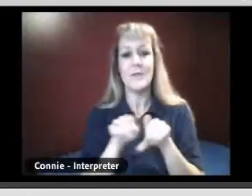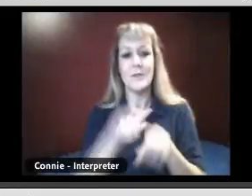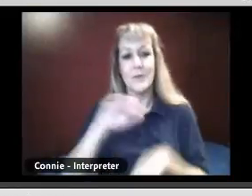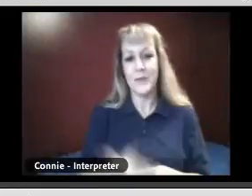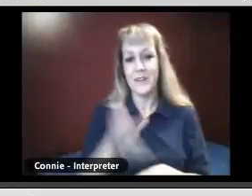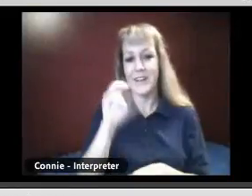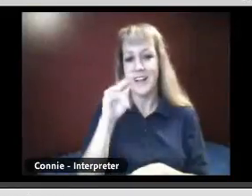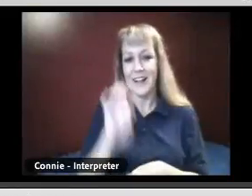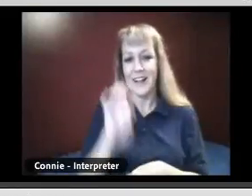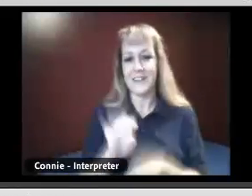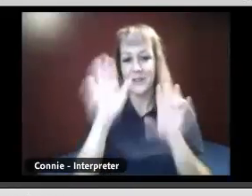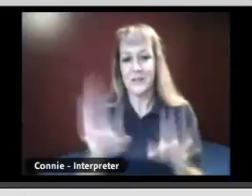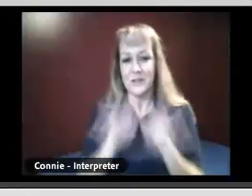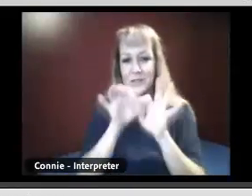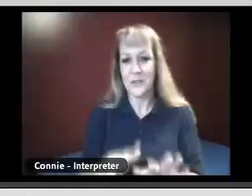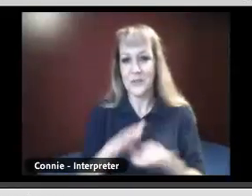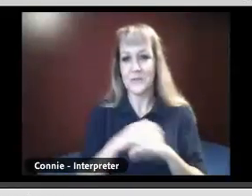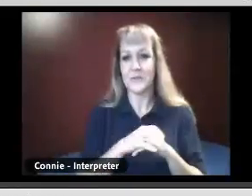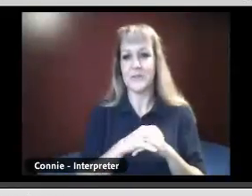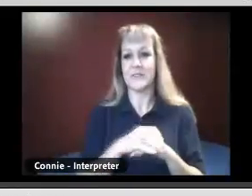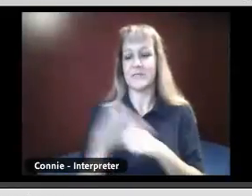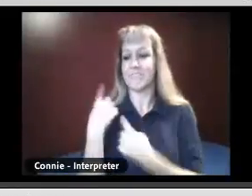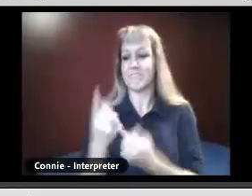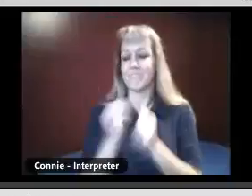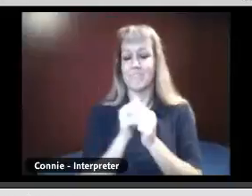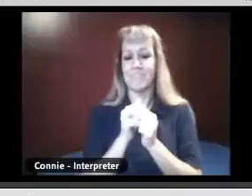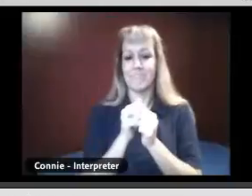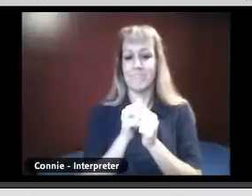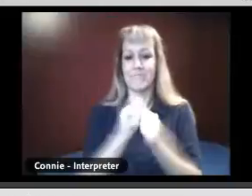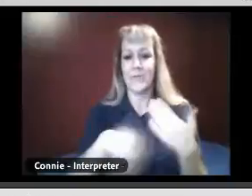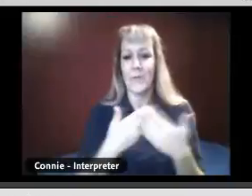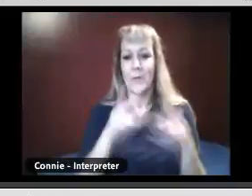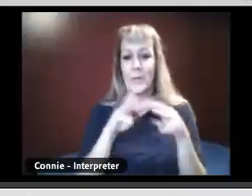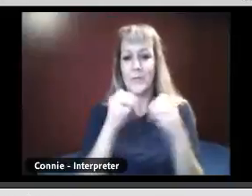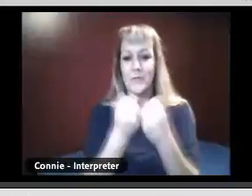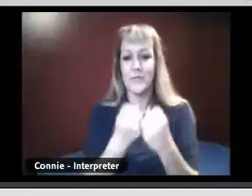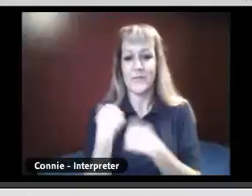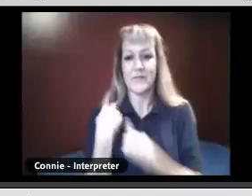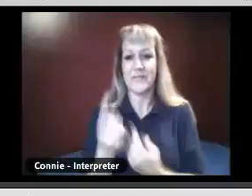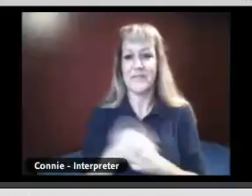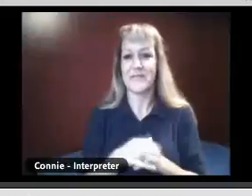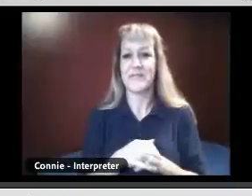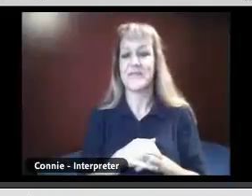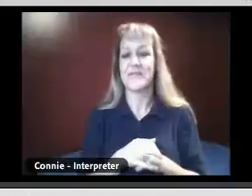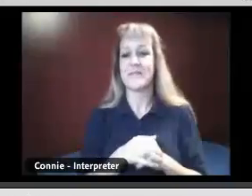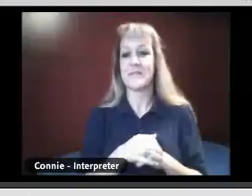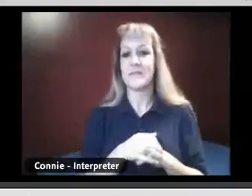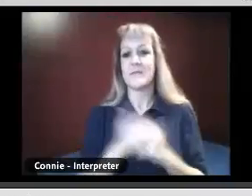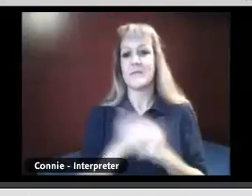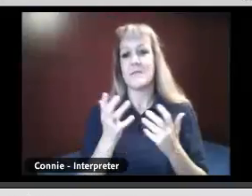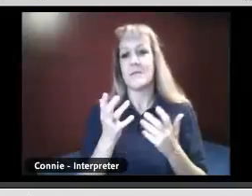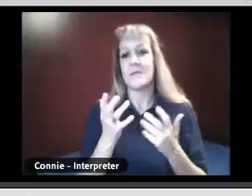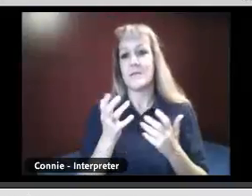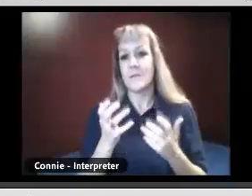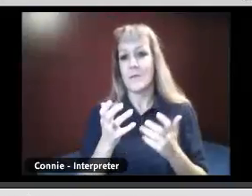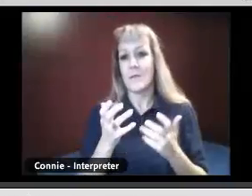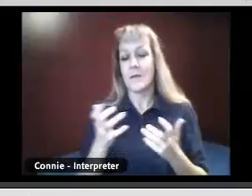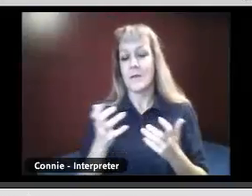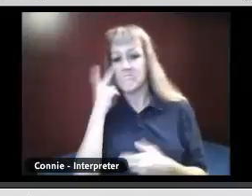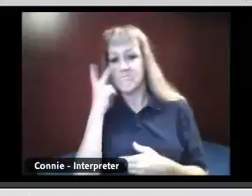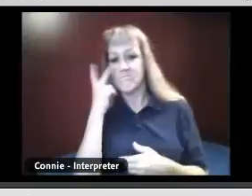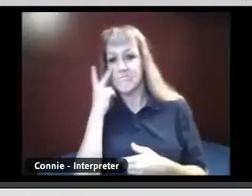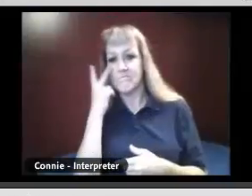wonderful interpreter, who has been with me through all of the webinars so far. I just would like to get a feel from everybody. Can you hear